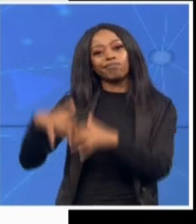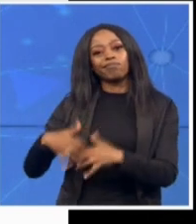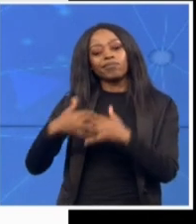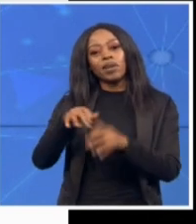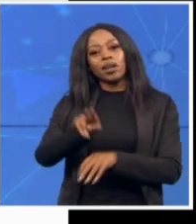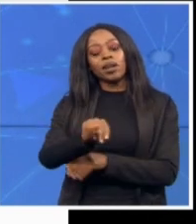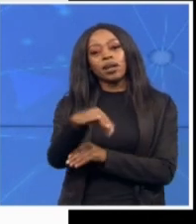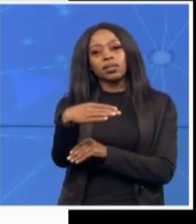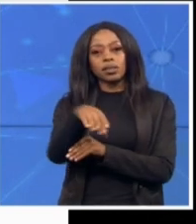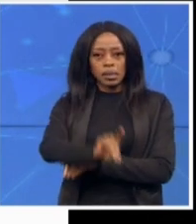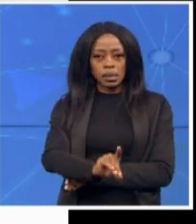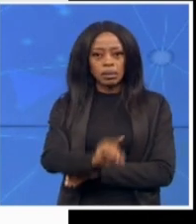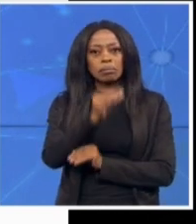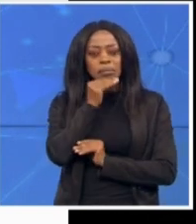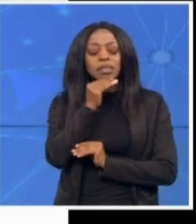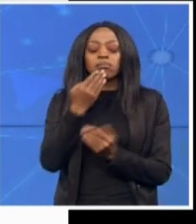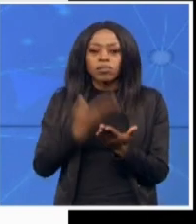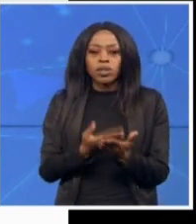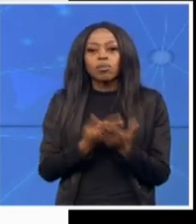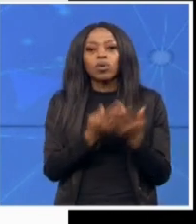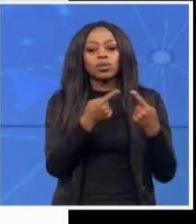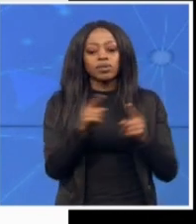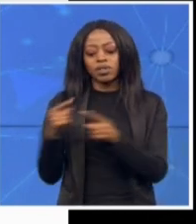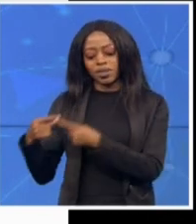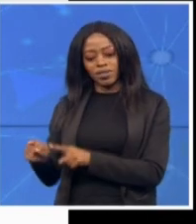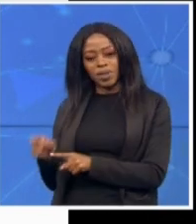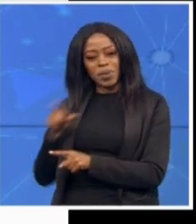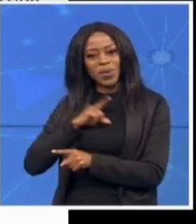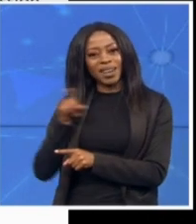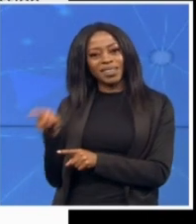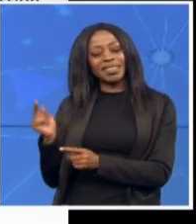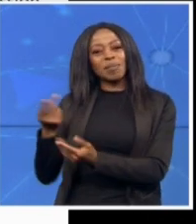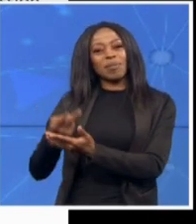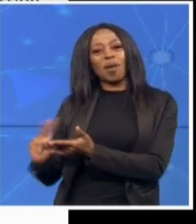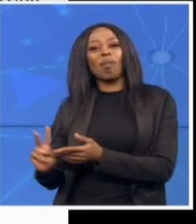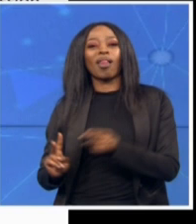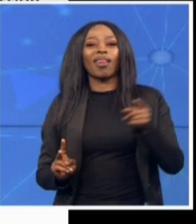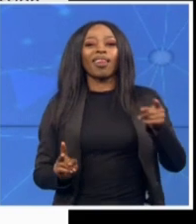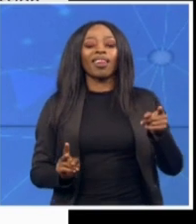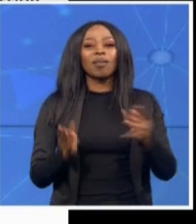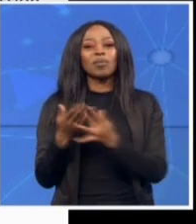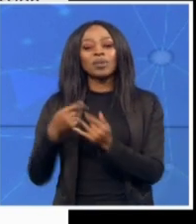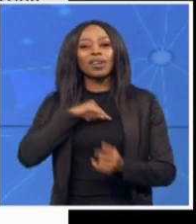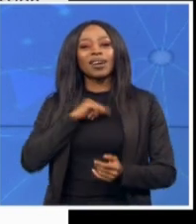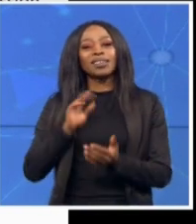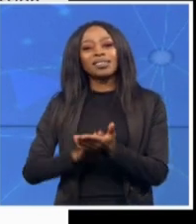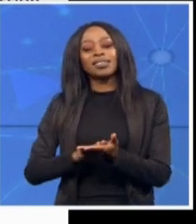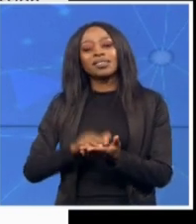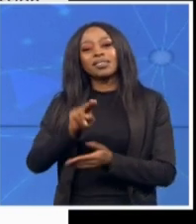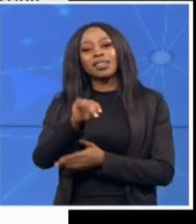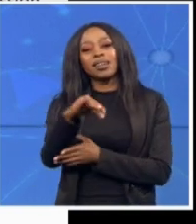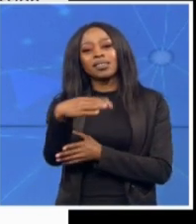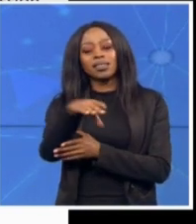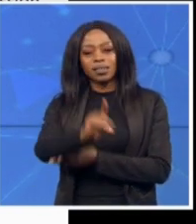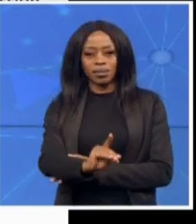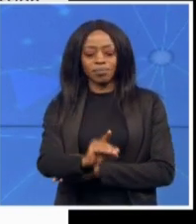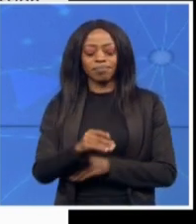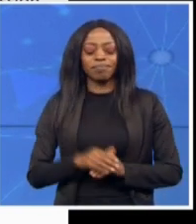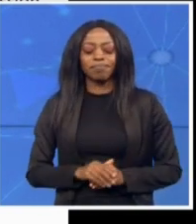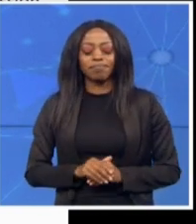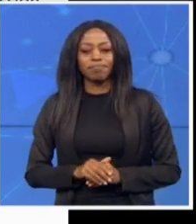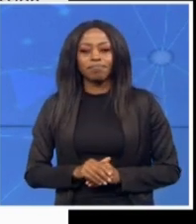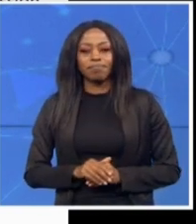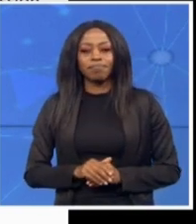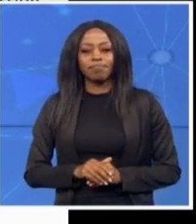because of the deduplication between ourselves and NICD. If we look at admissions, our COVID cases in the public